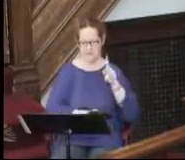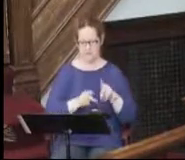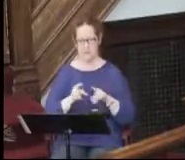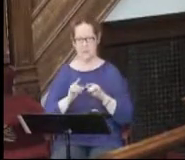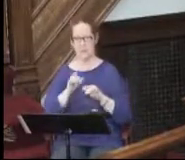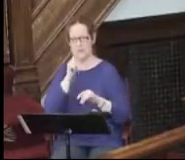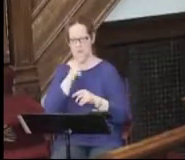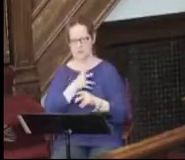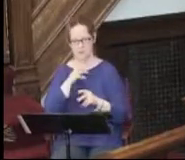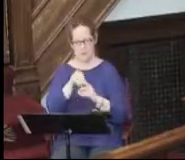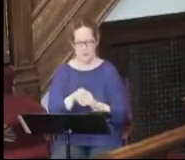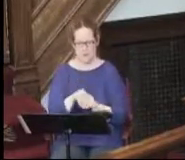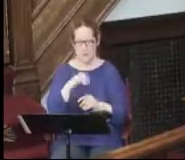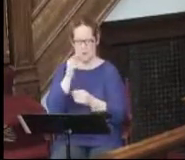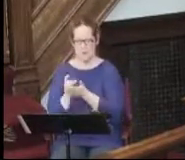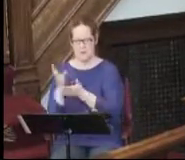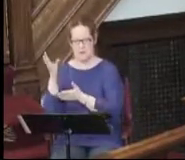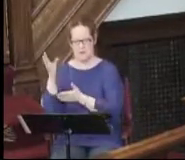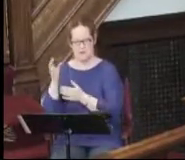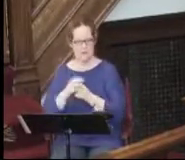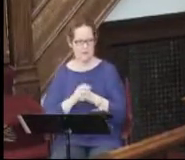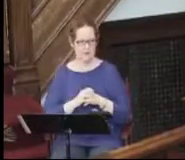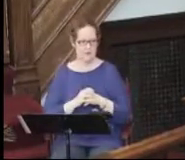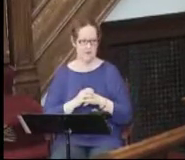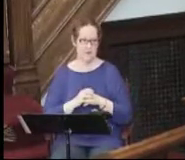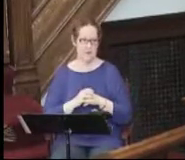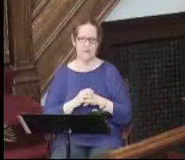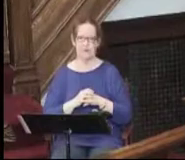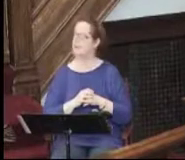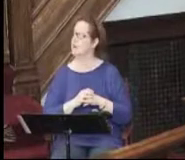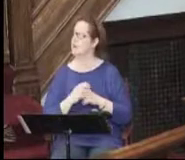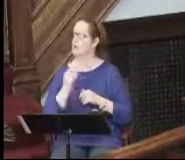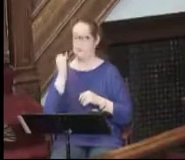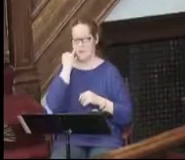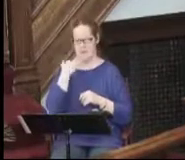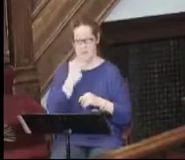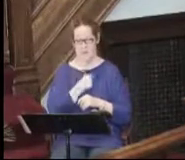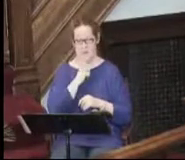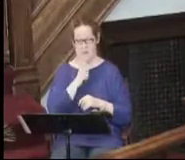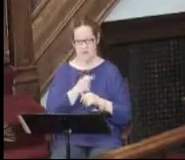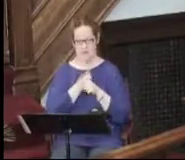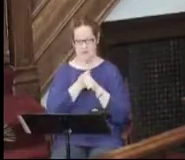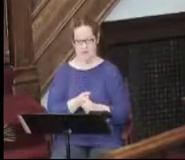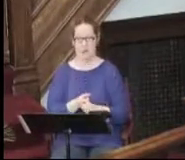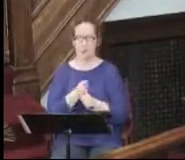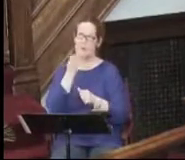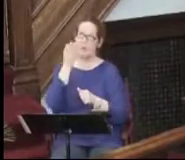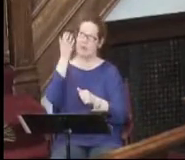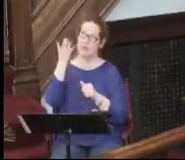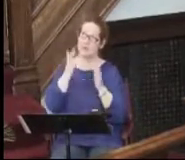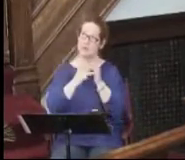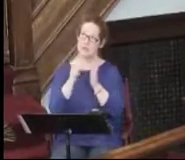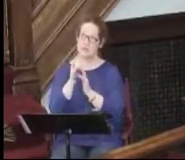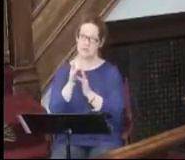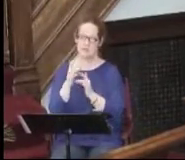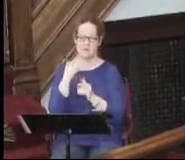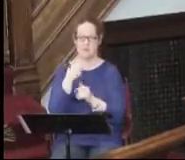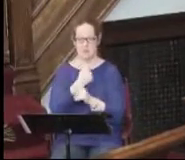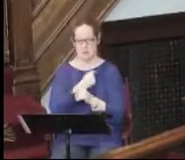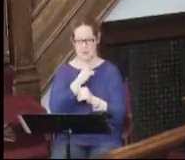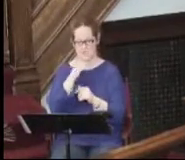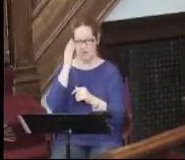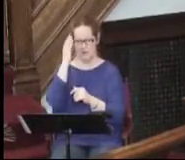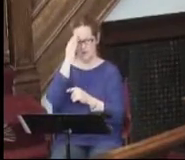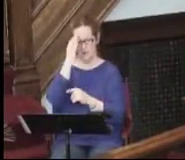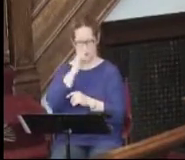this including and who is this excluding? And if we really follow this Jesus, we should be the